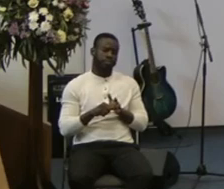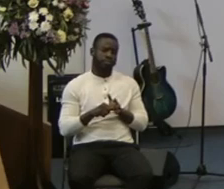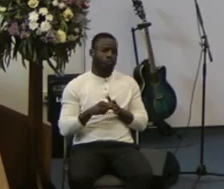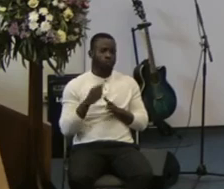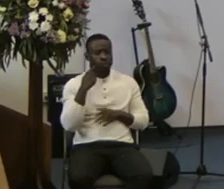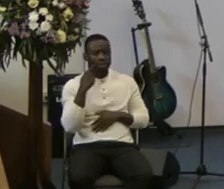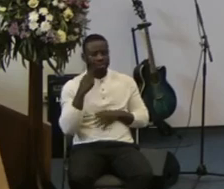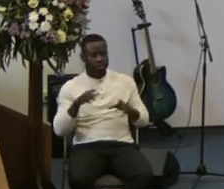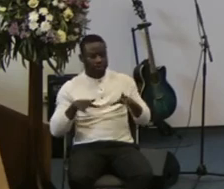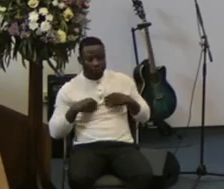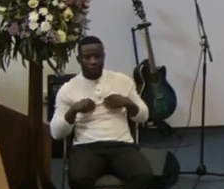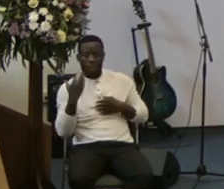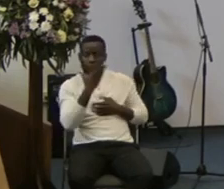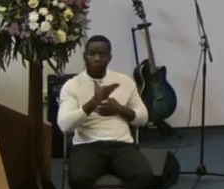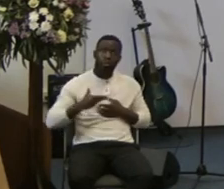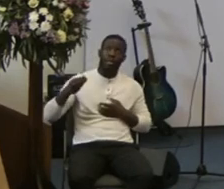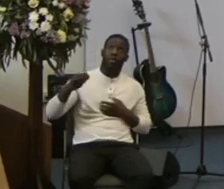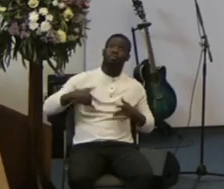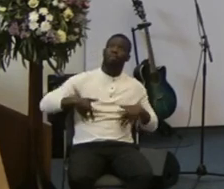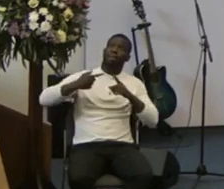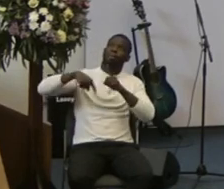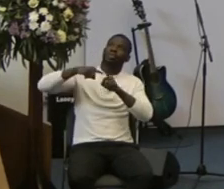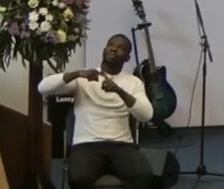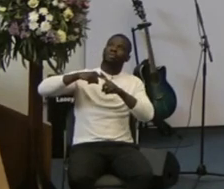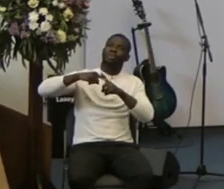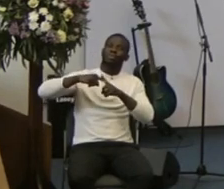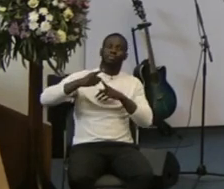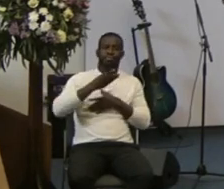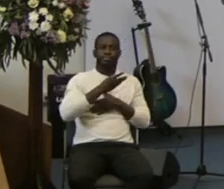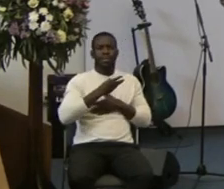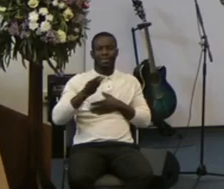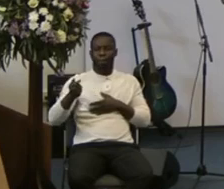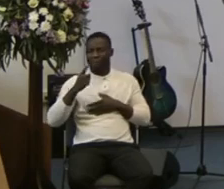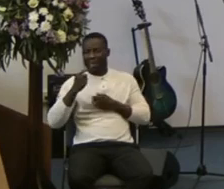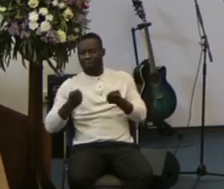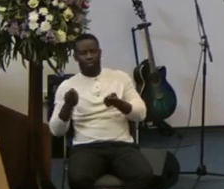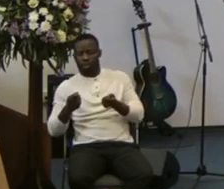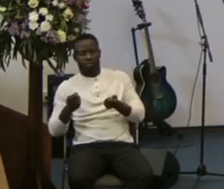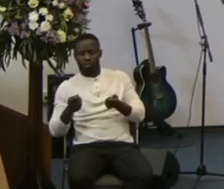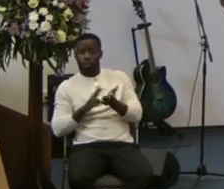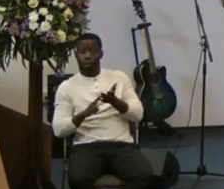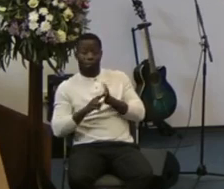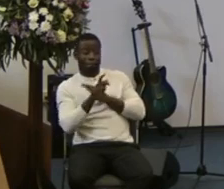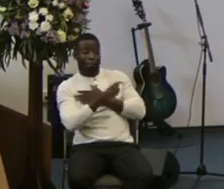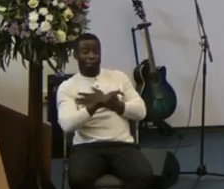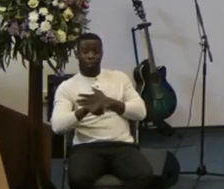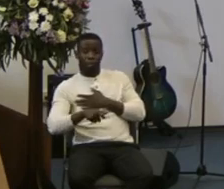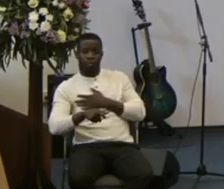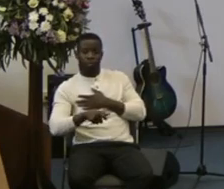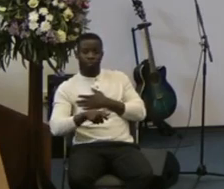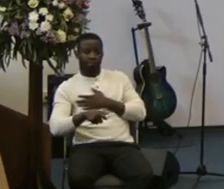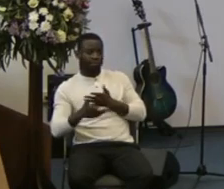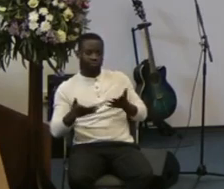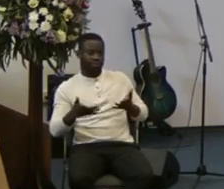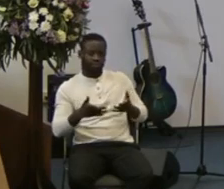It's hard to spiritualize and get on that plane. There are a few folks who can manage it, but normal,